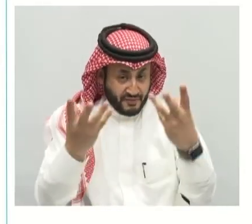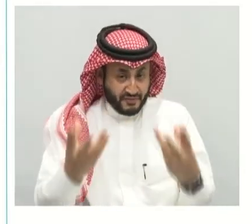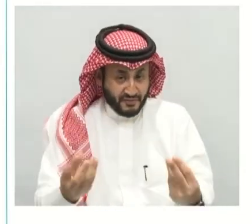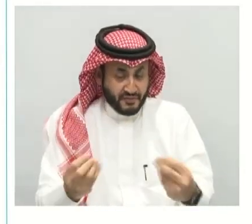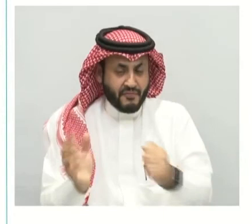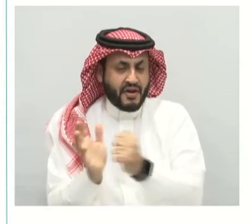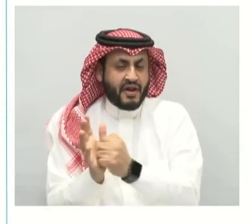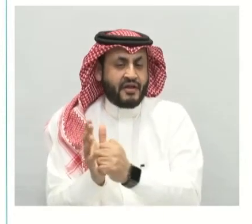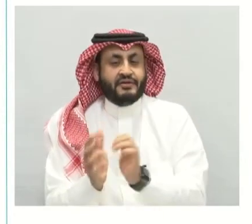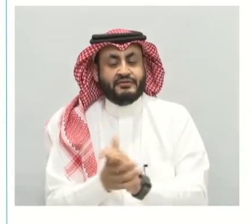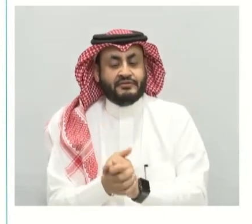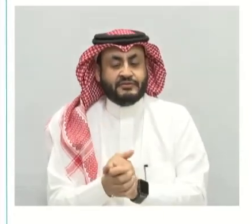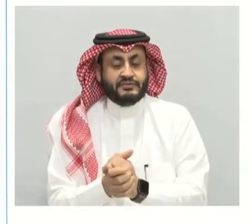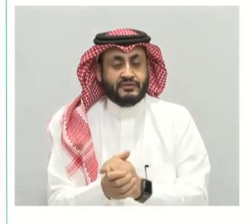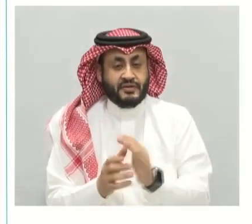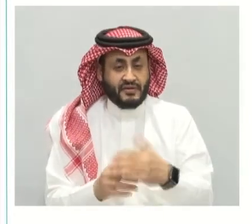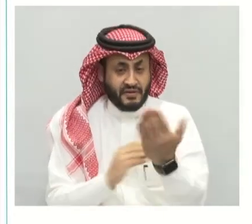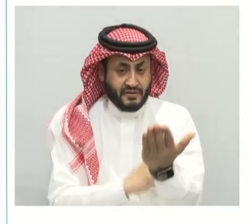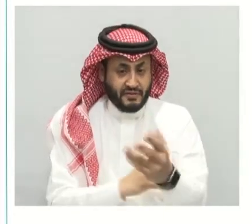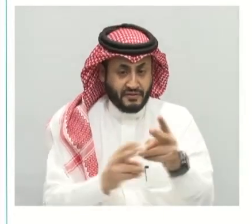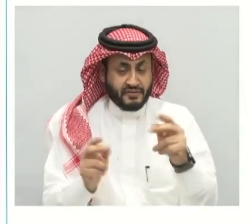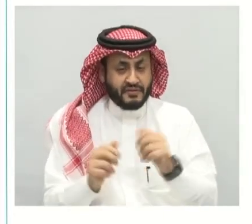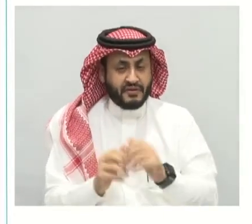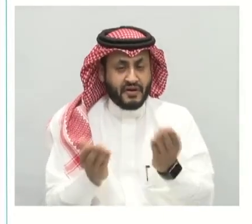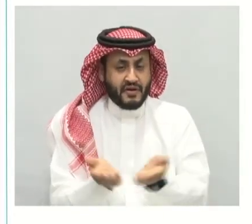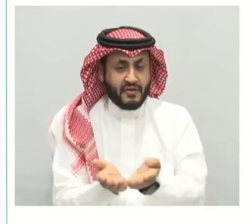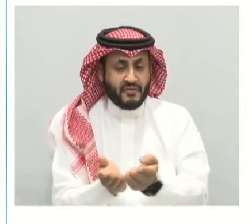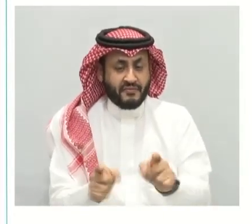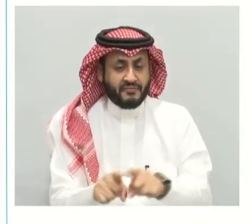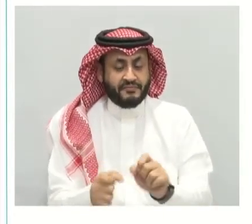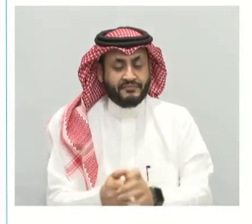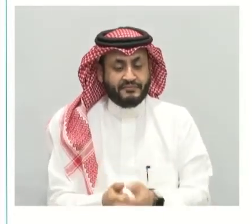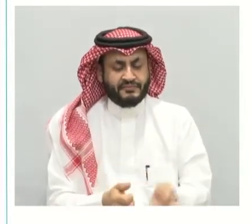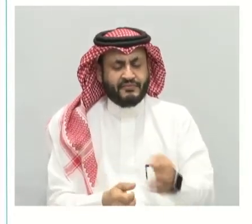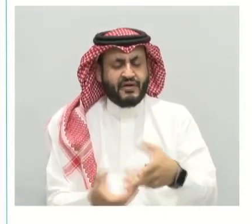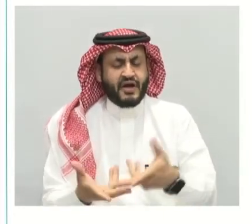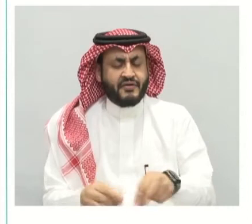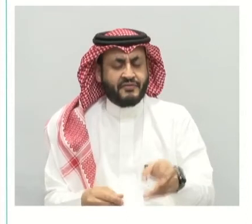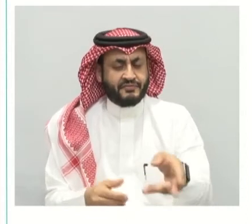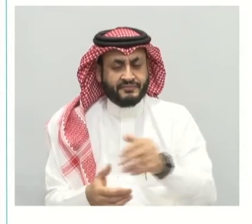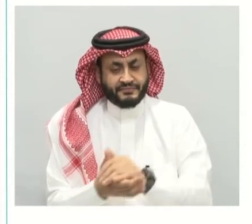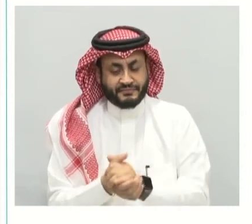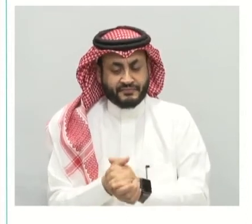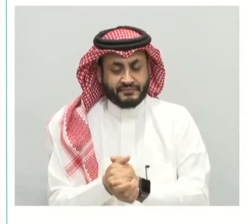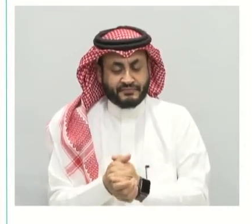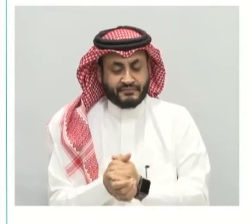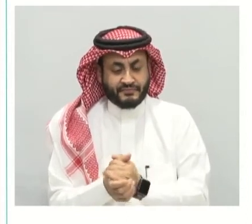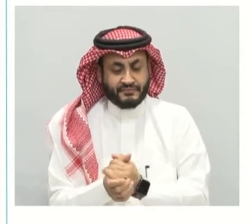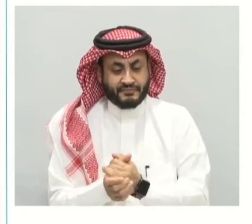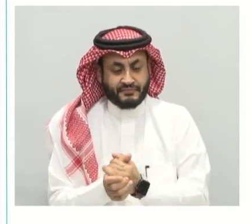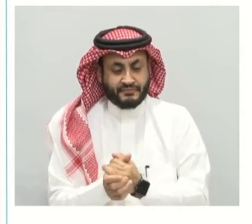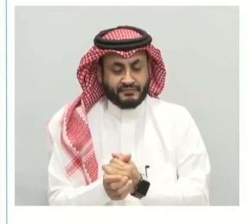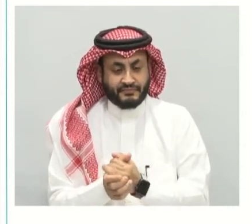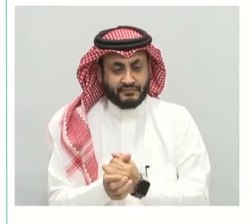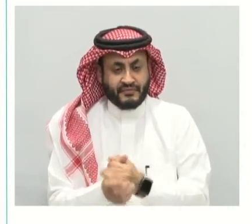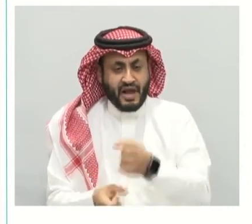is similar to this, and you can present it to your classmate. The last part we have talked about in this unit, which is the form,